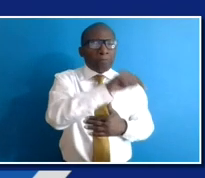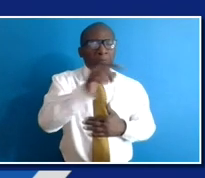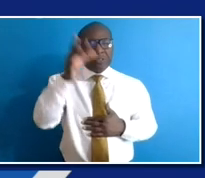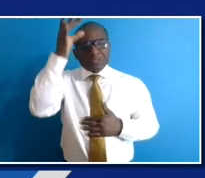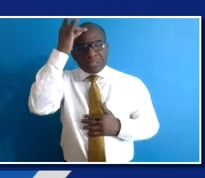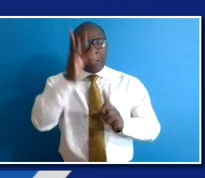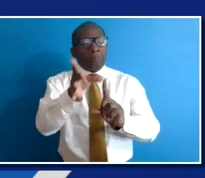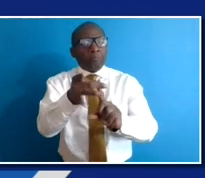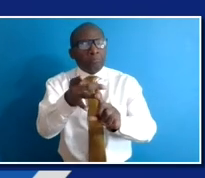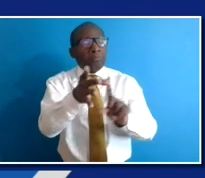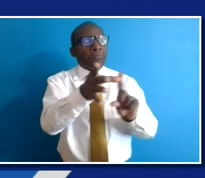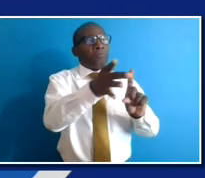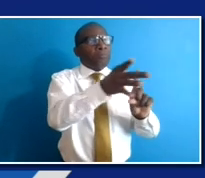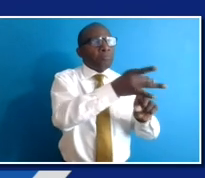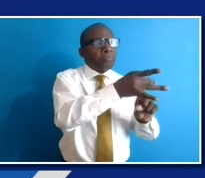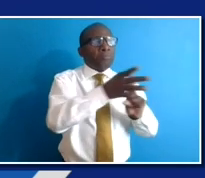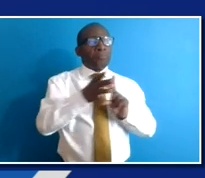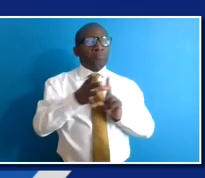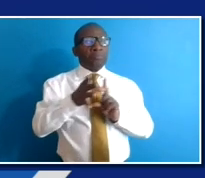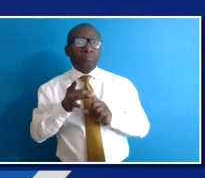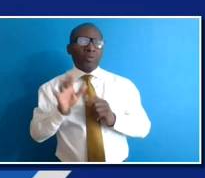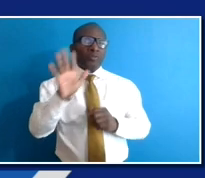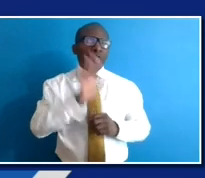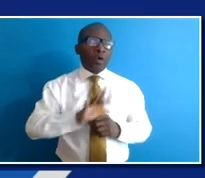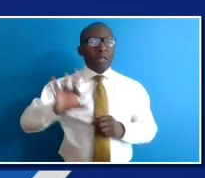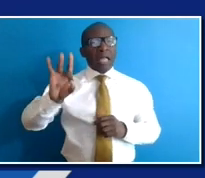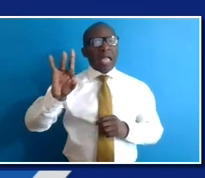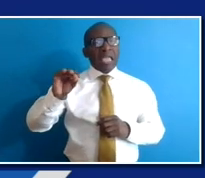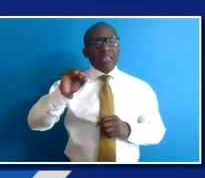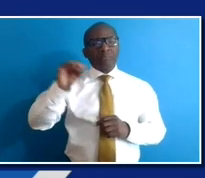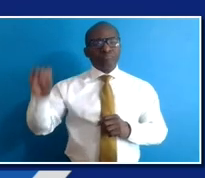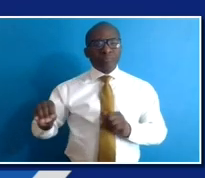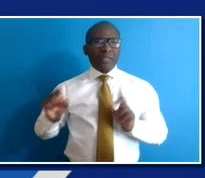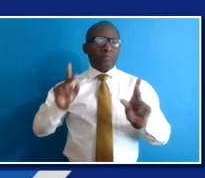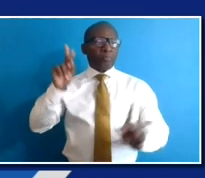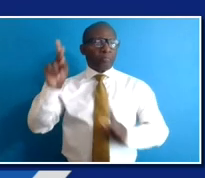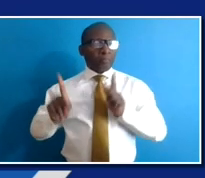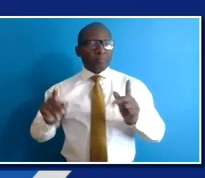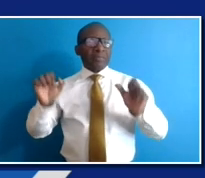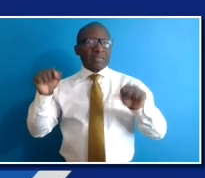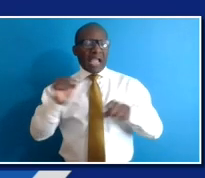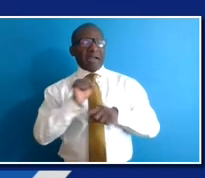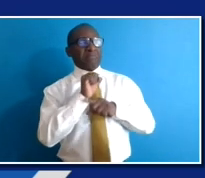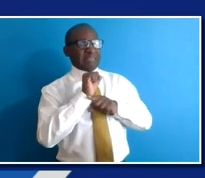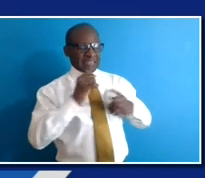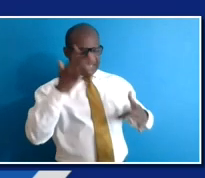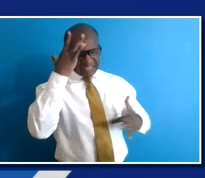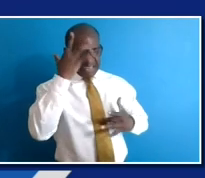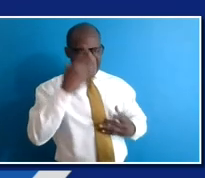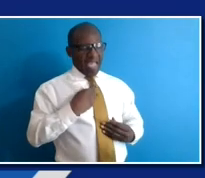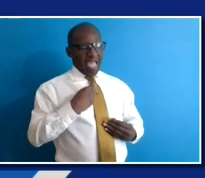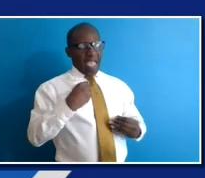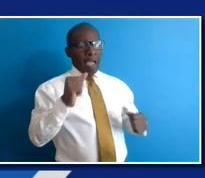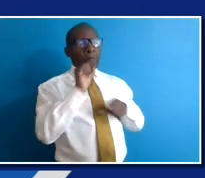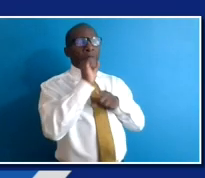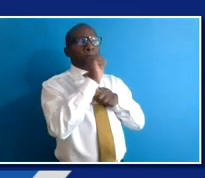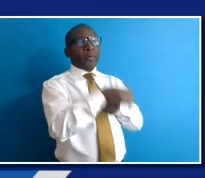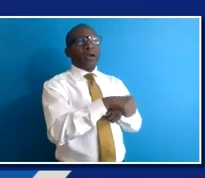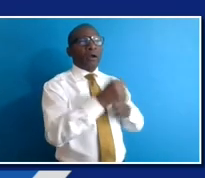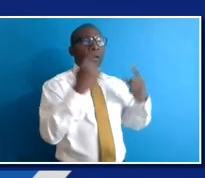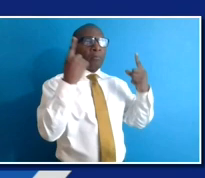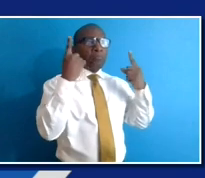their natural antibodies in their body. Of those that have been hospitalized, the hospitalization number now is closing down to 100